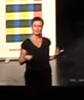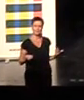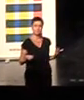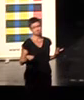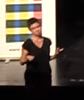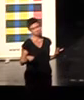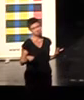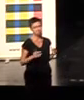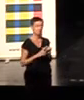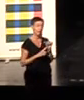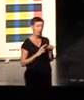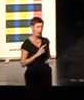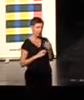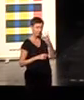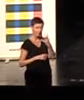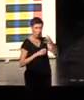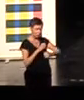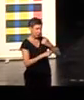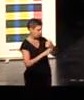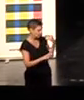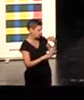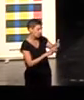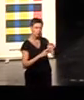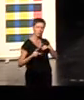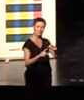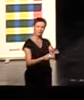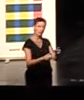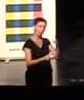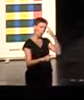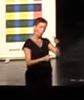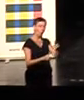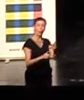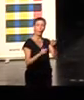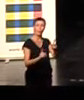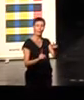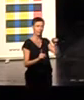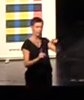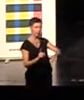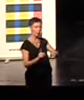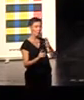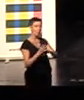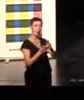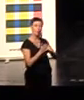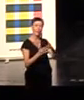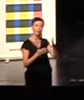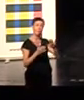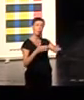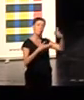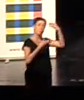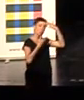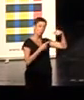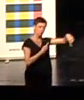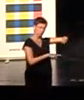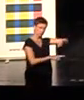after four generation we stil kool de people of molenbeek maar rappers who don't have